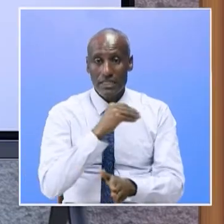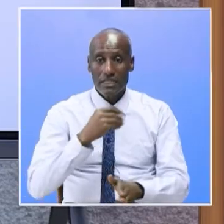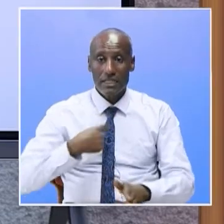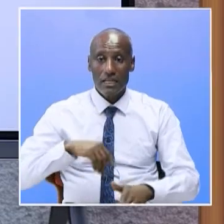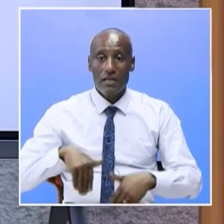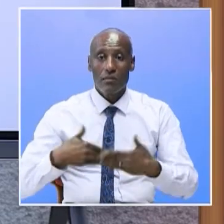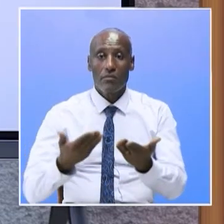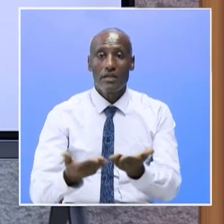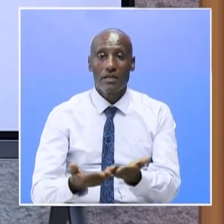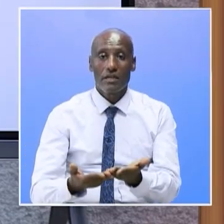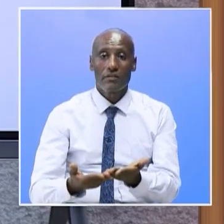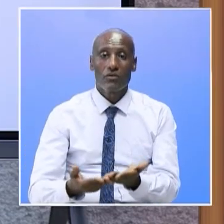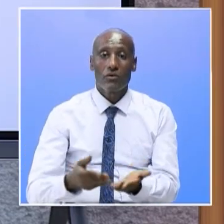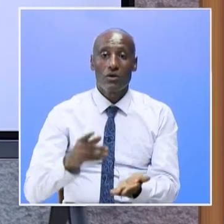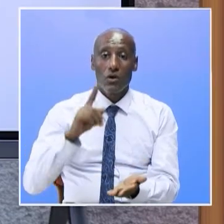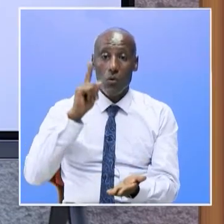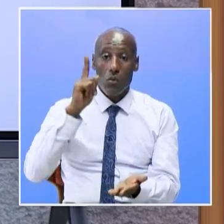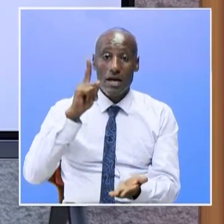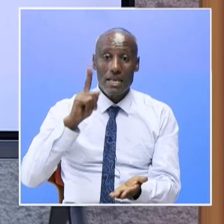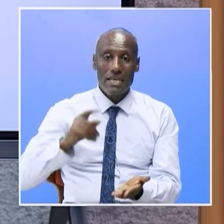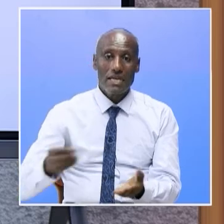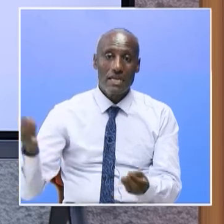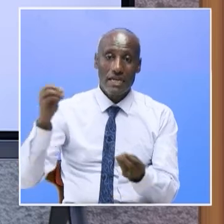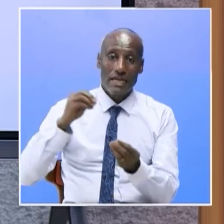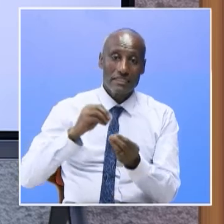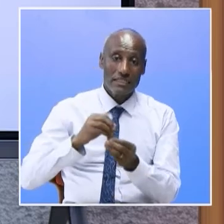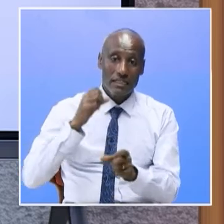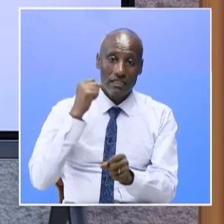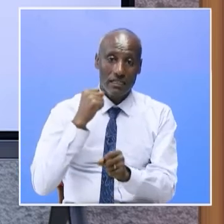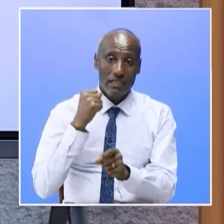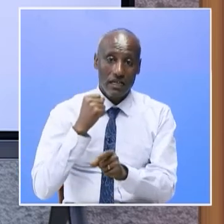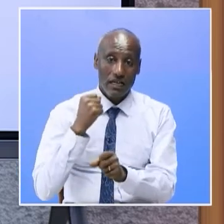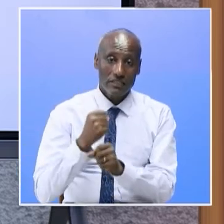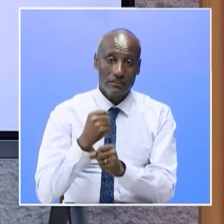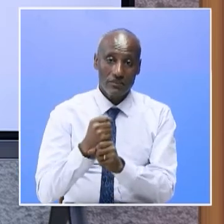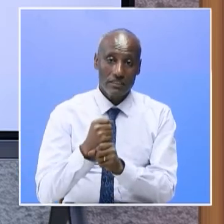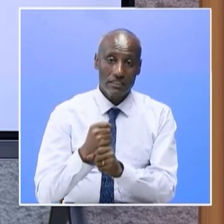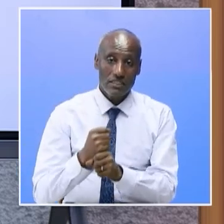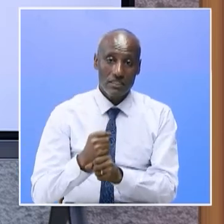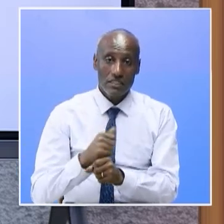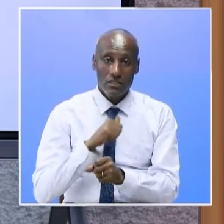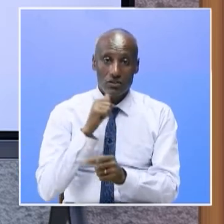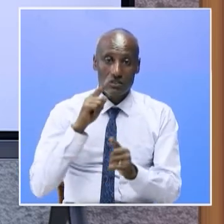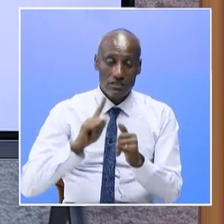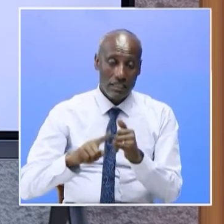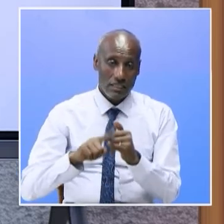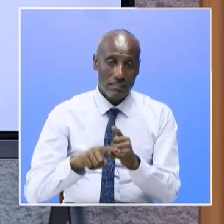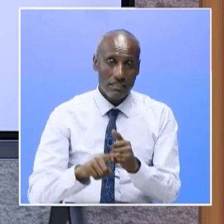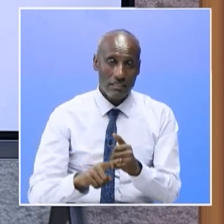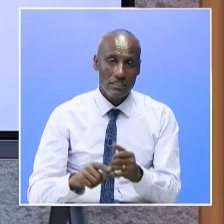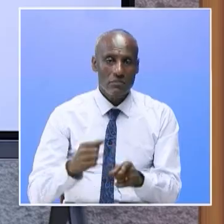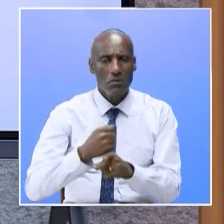add one extra activity. This is not the last. Okay? So let us practice